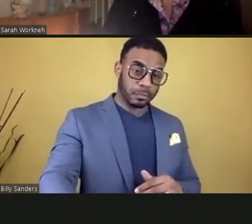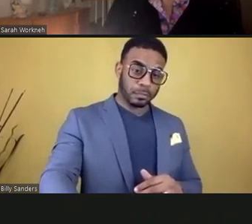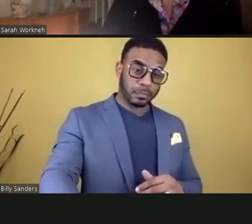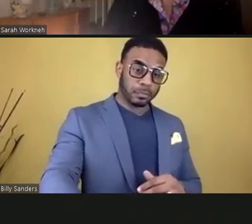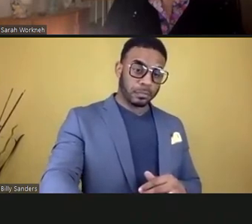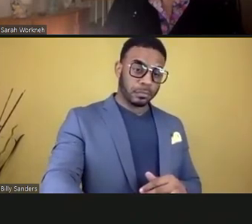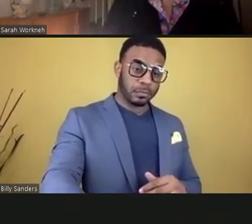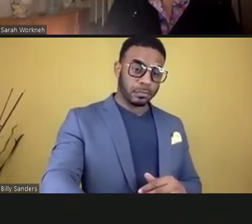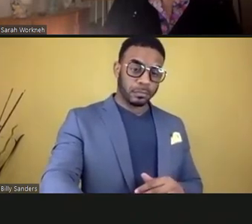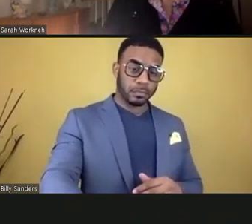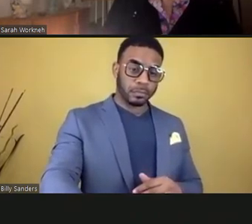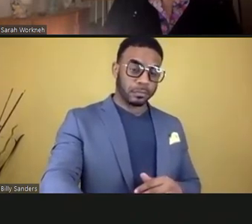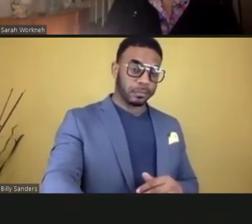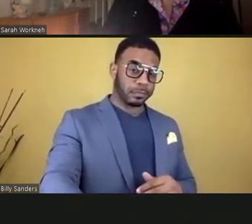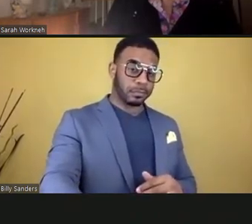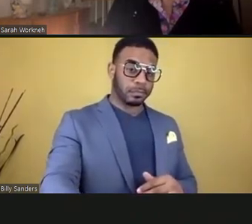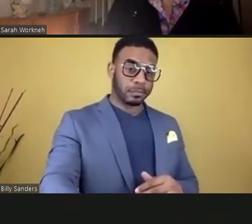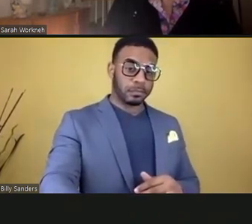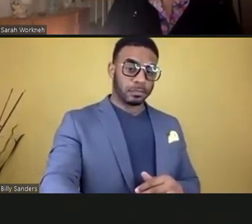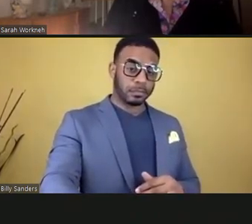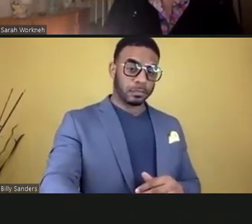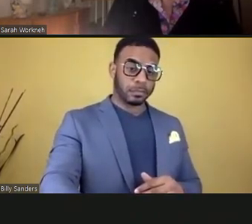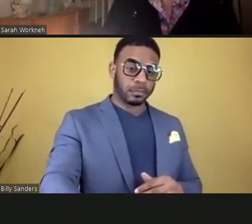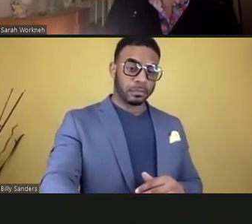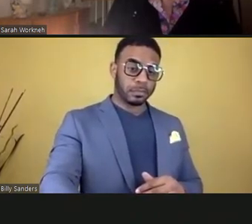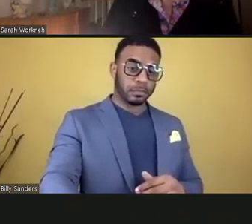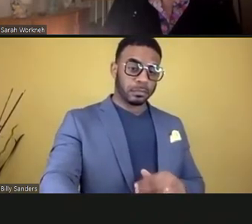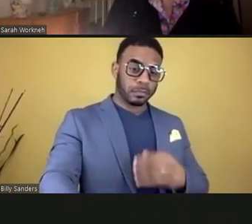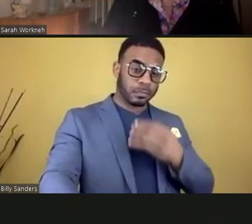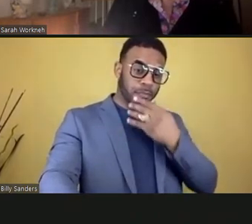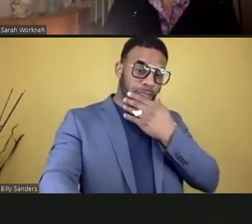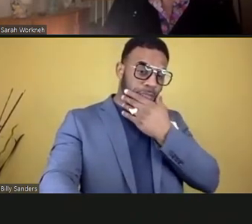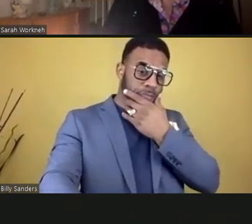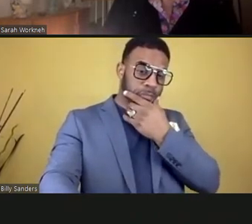You know, I think about,